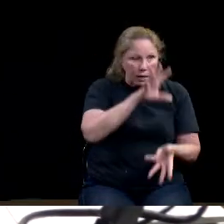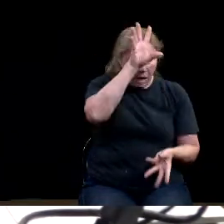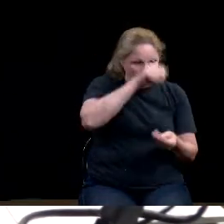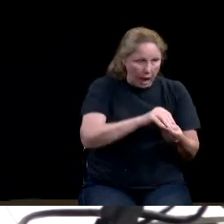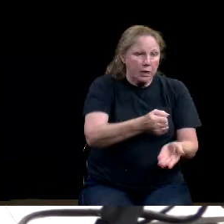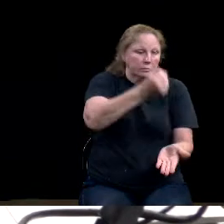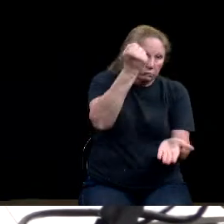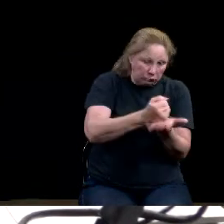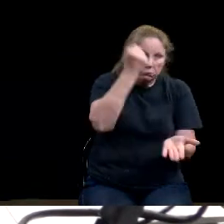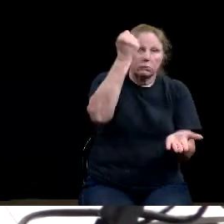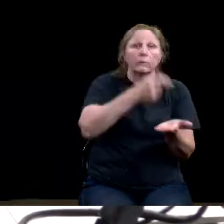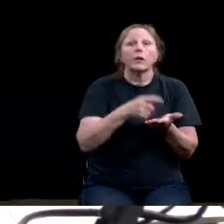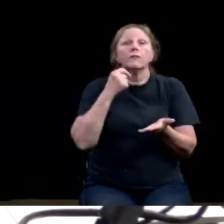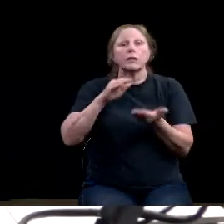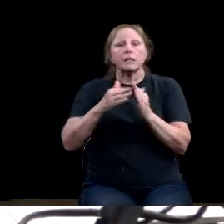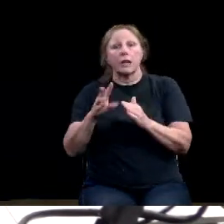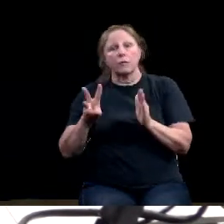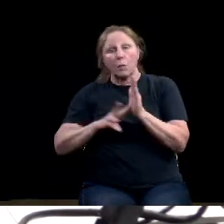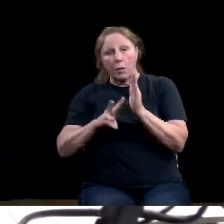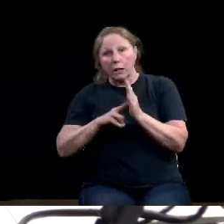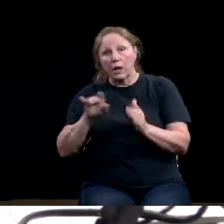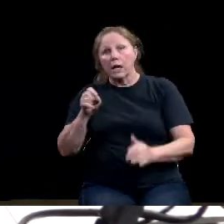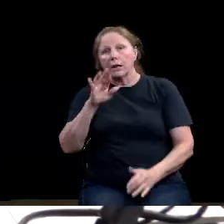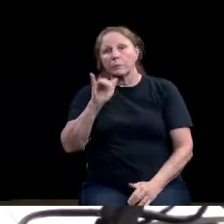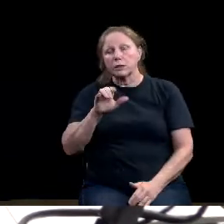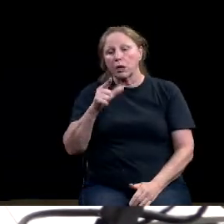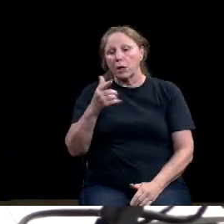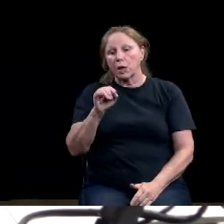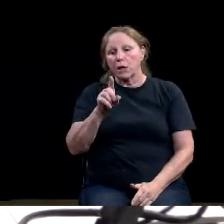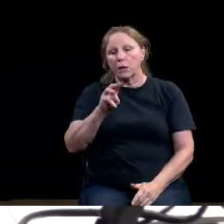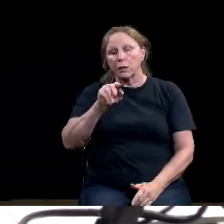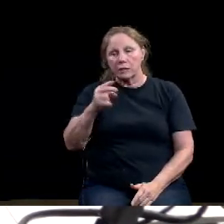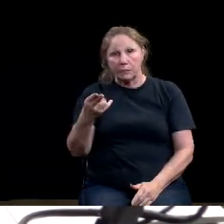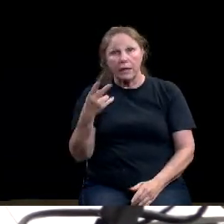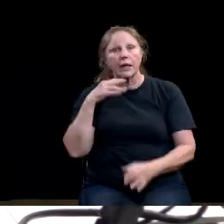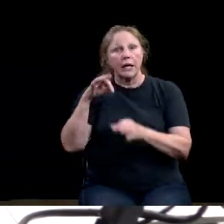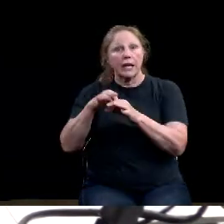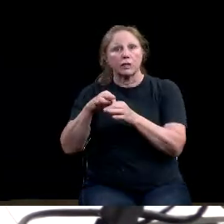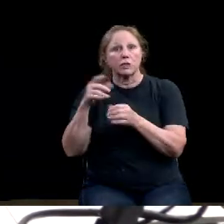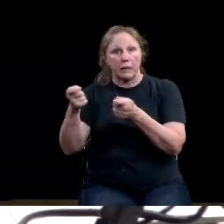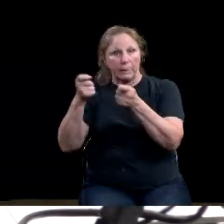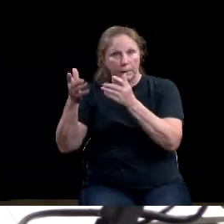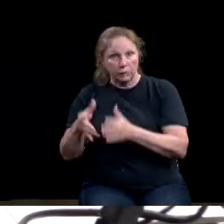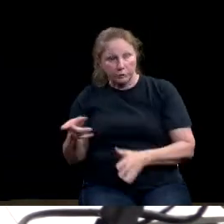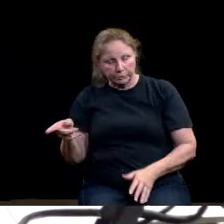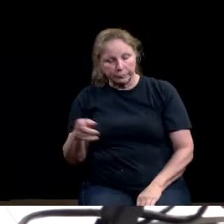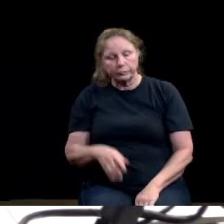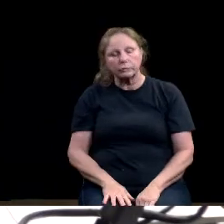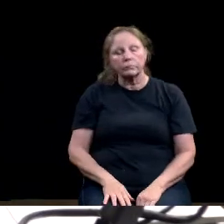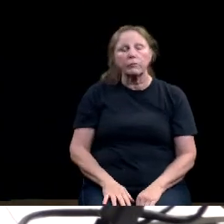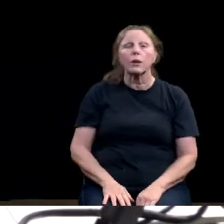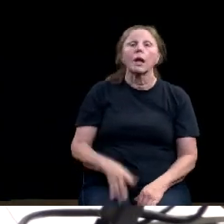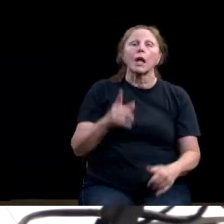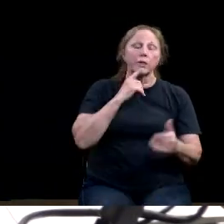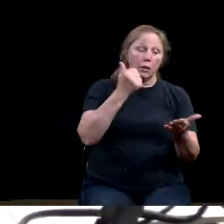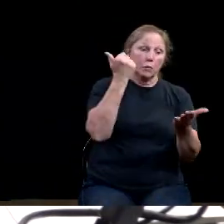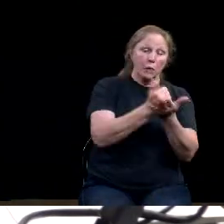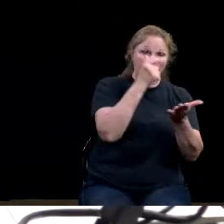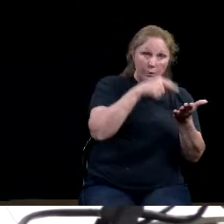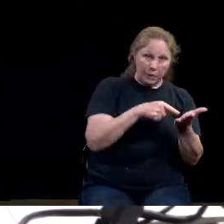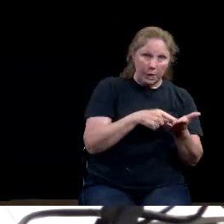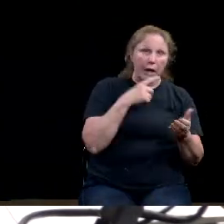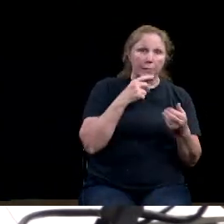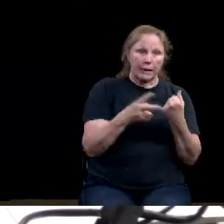original certified election returns have been kept in my custody since my receipt of the records. I have provided Mayor Meek with the precinct tabulations in a